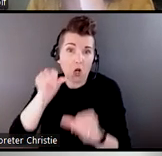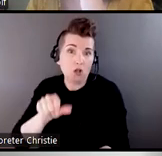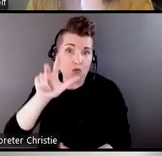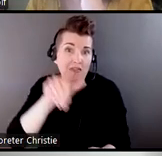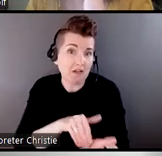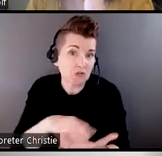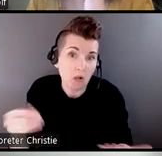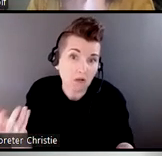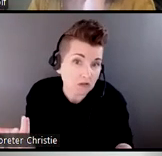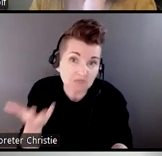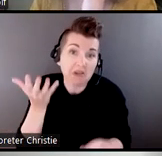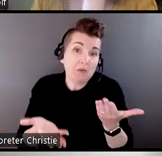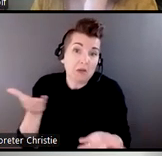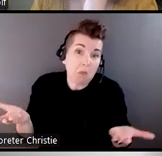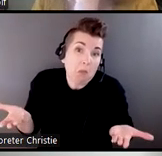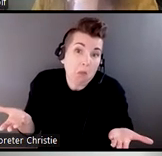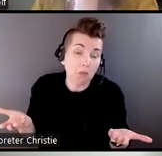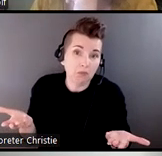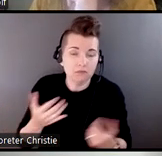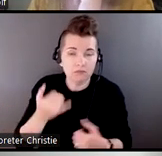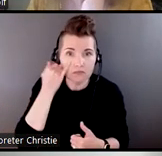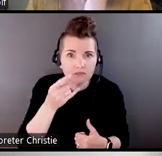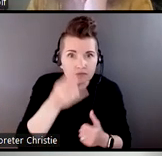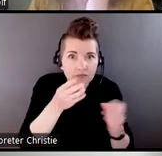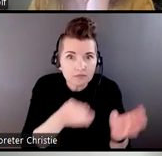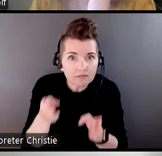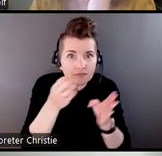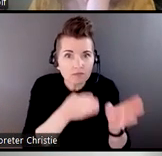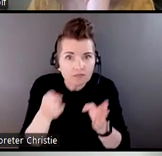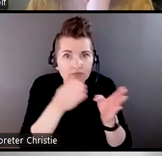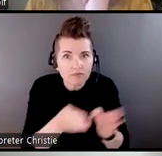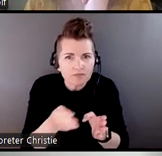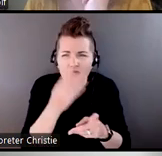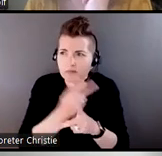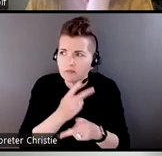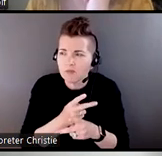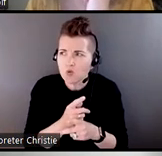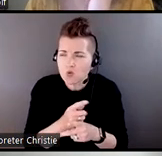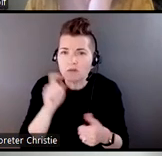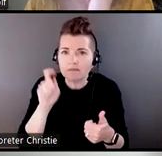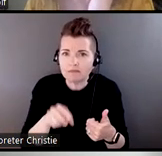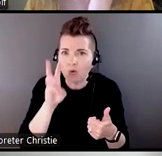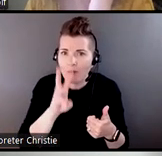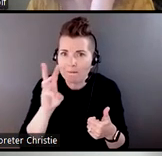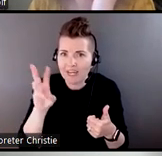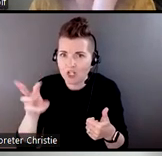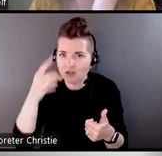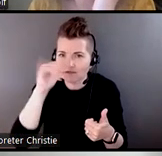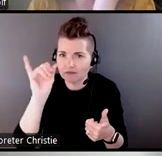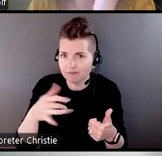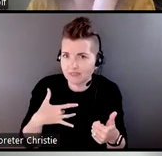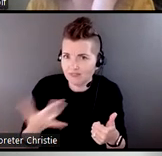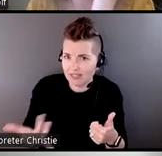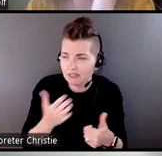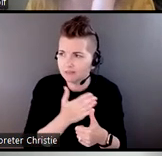down, you look at, okay, what do we need? Do we need to have a certain web page for this event? What will